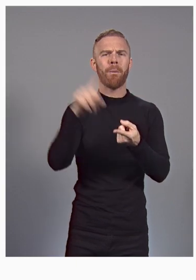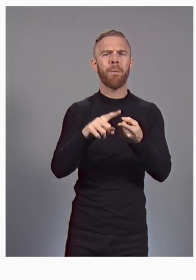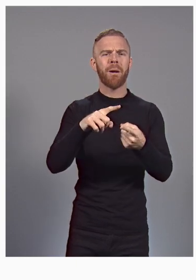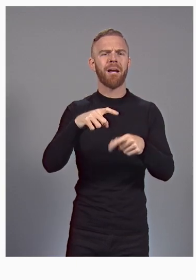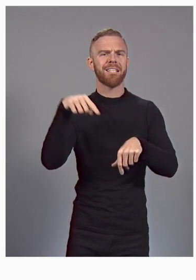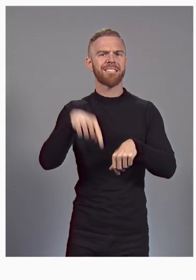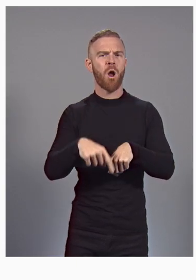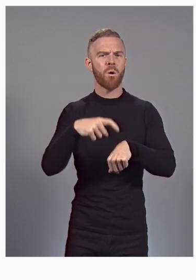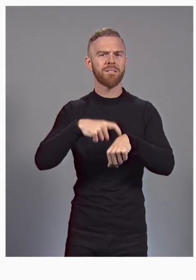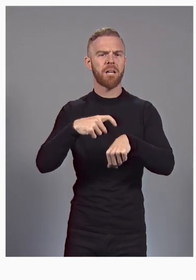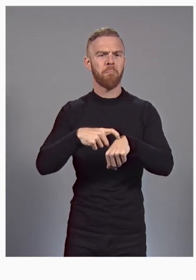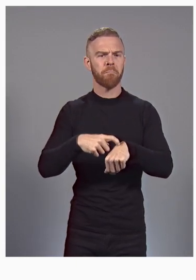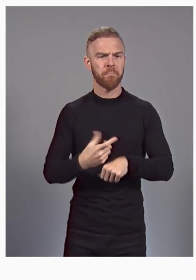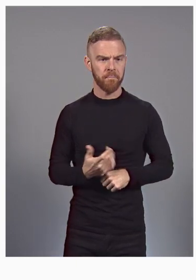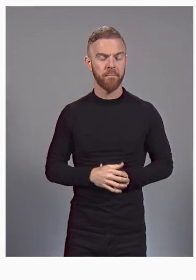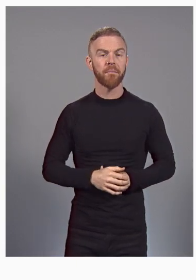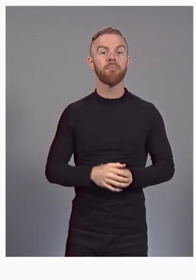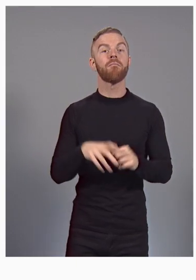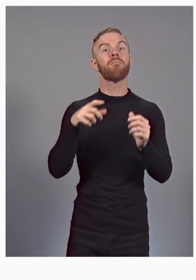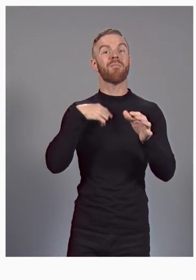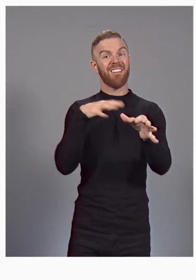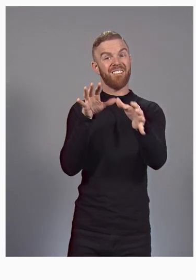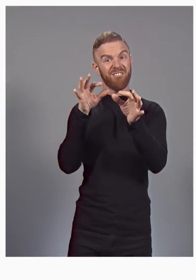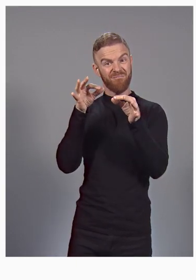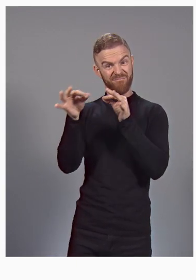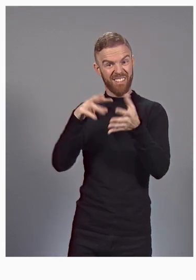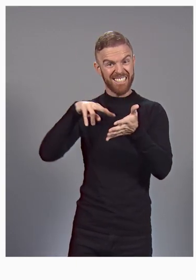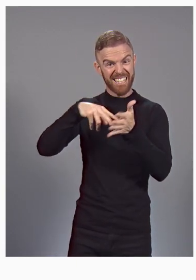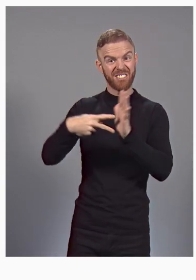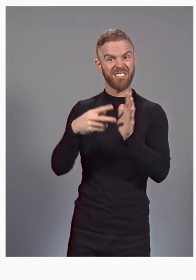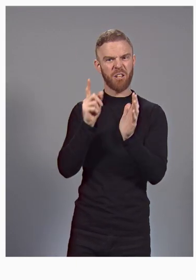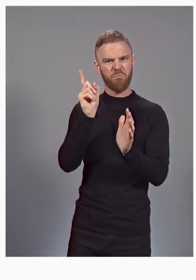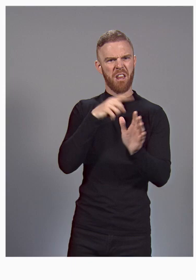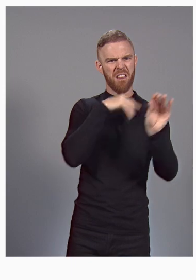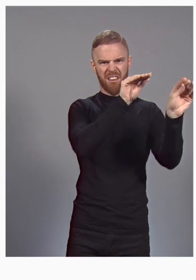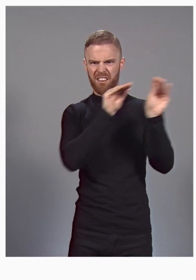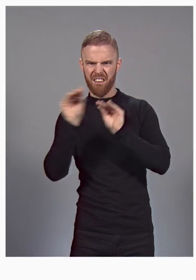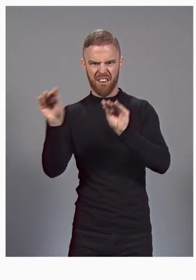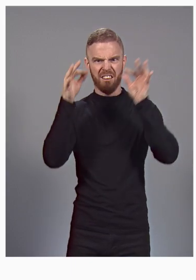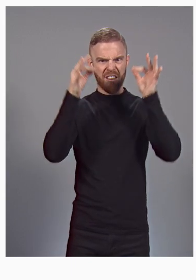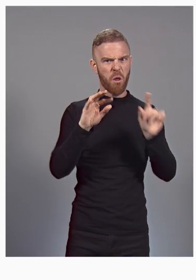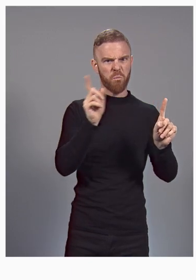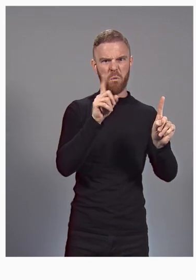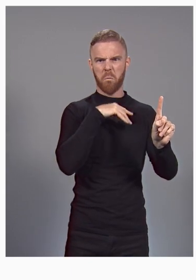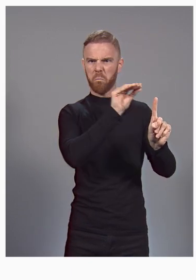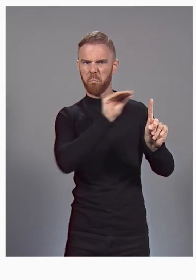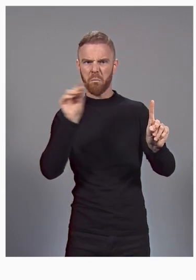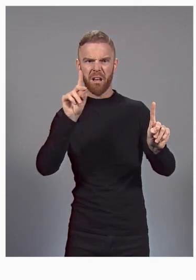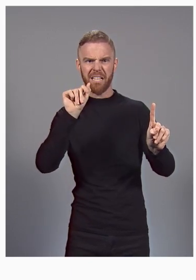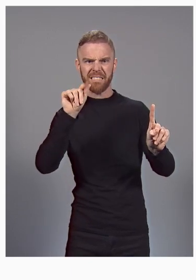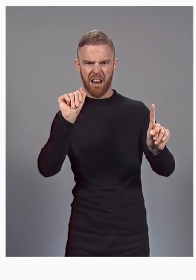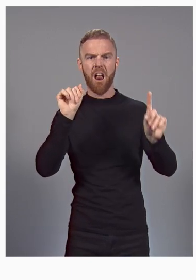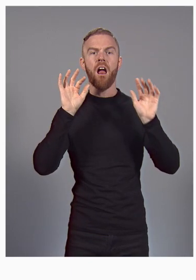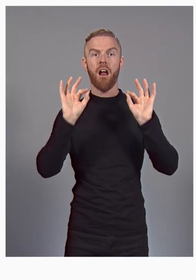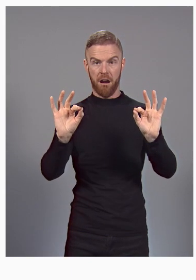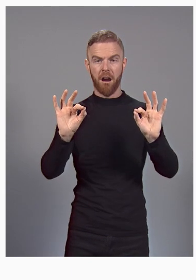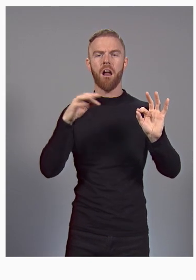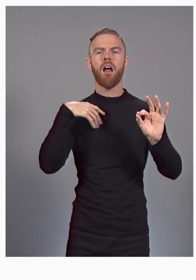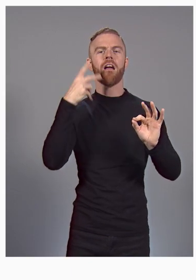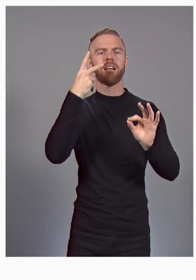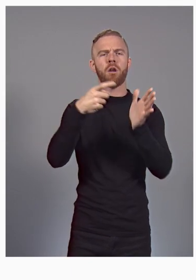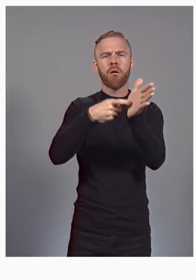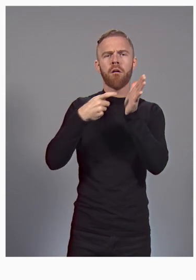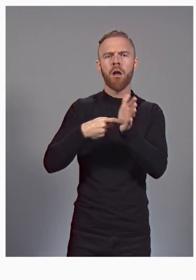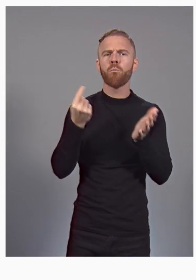Once we define where we're migrating from and what we're moving our data into, we can see the prerequisites for the migration directly in